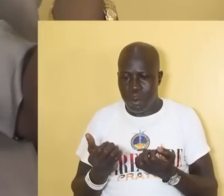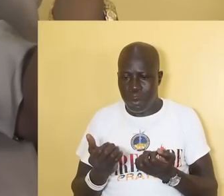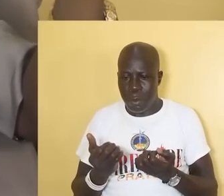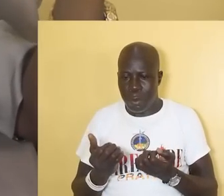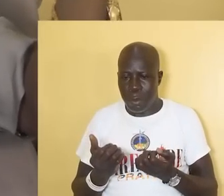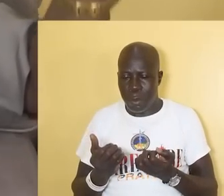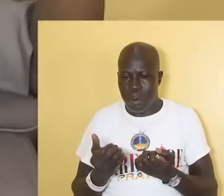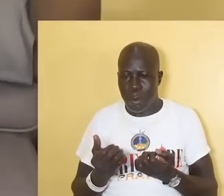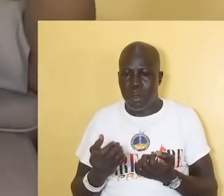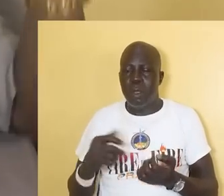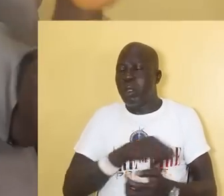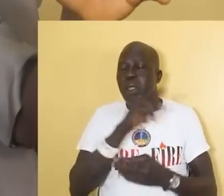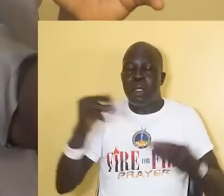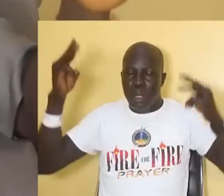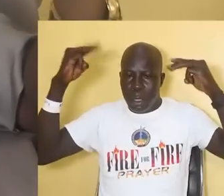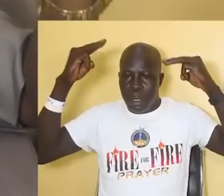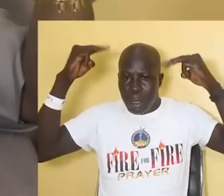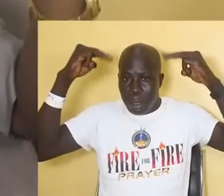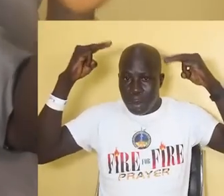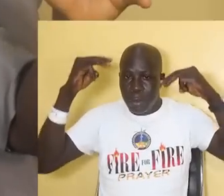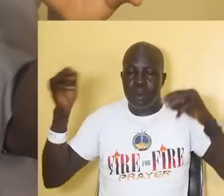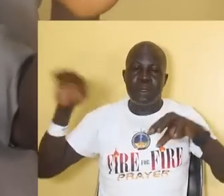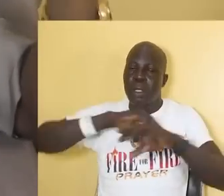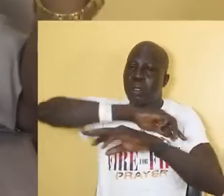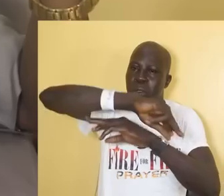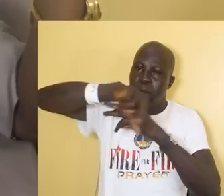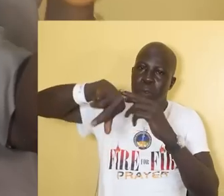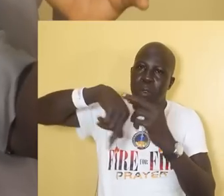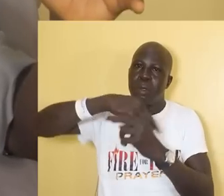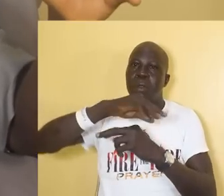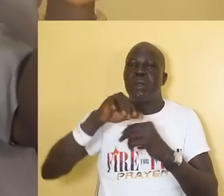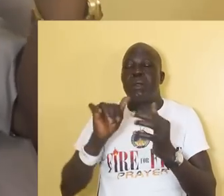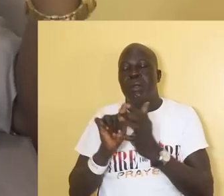la. Here I am, you say.